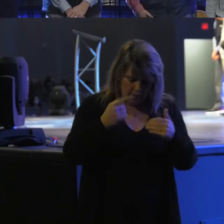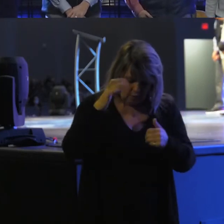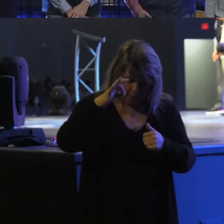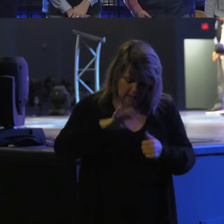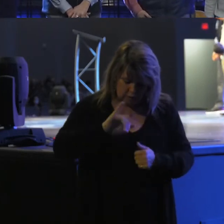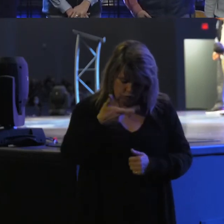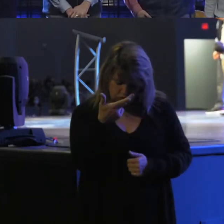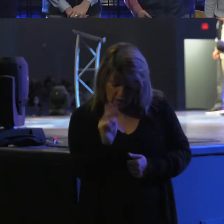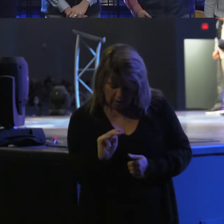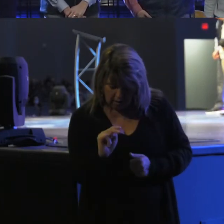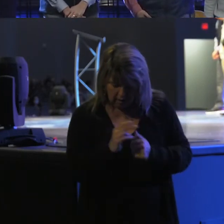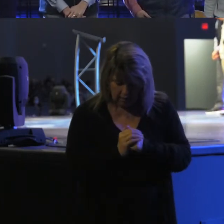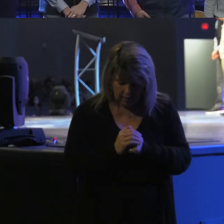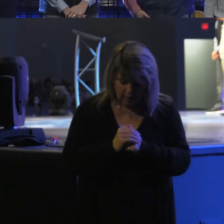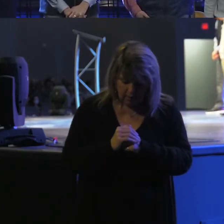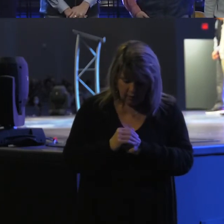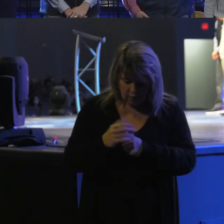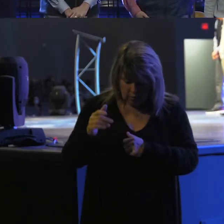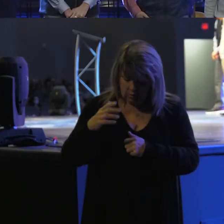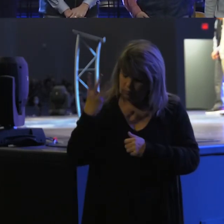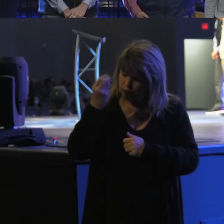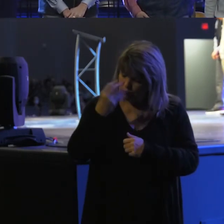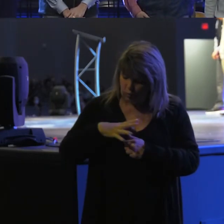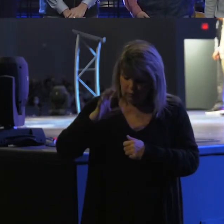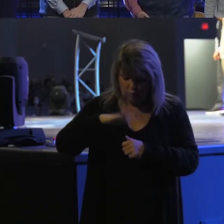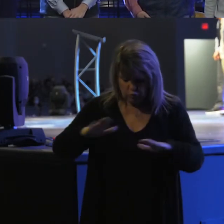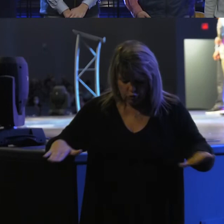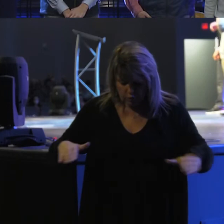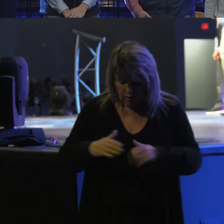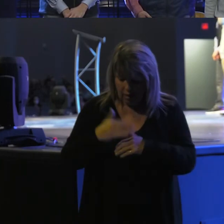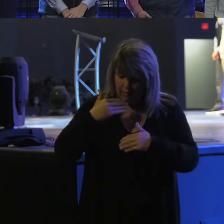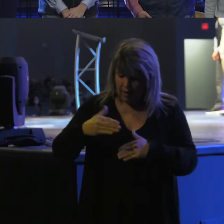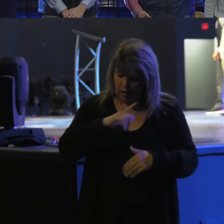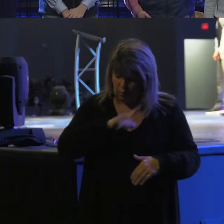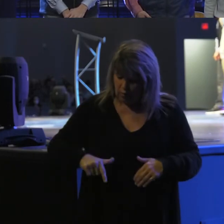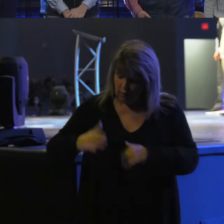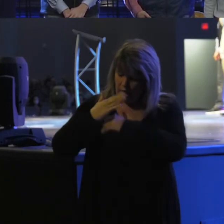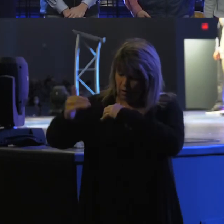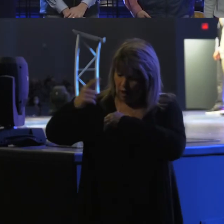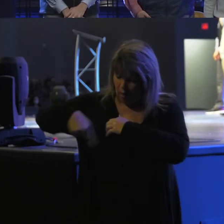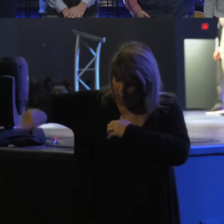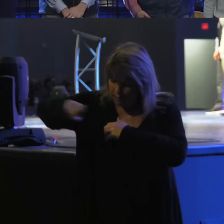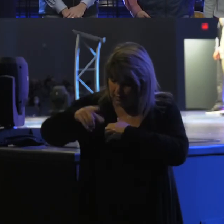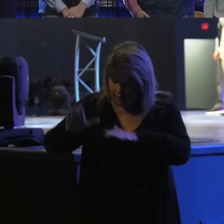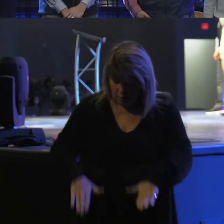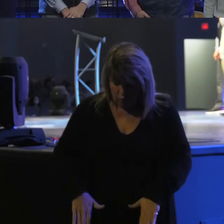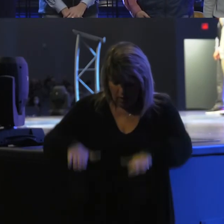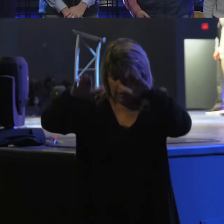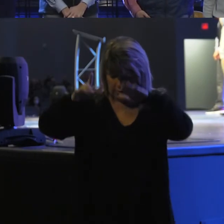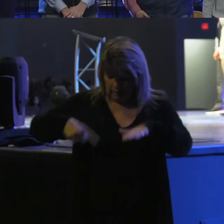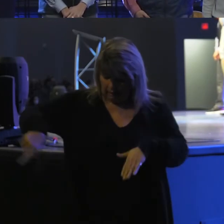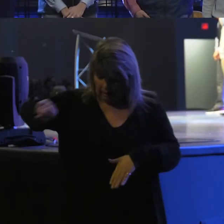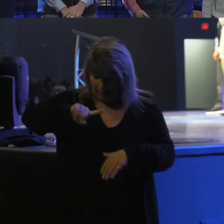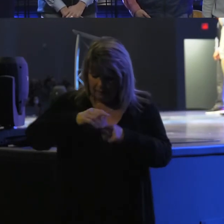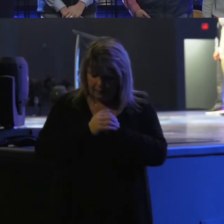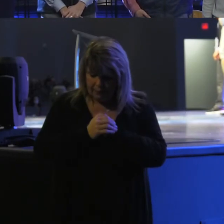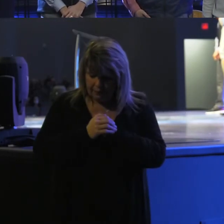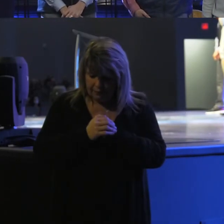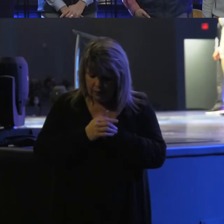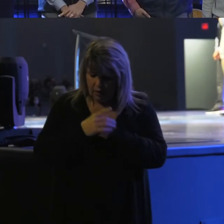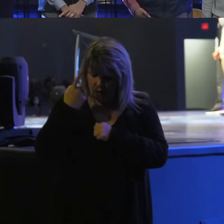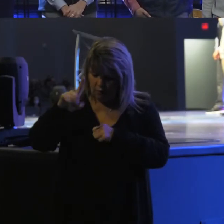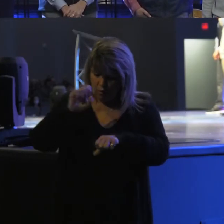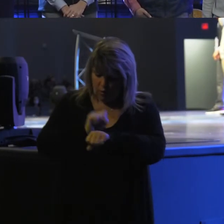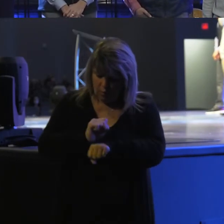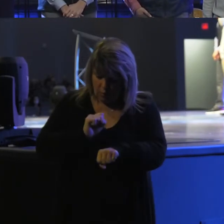Pastor John and for Addie, for these beautiful children. We thank you, Lord, for calling them out and raising them up, for the work